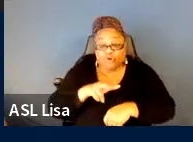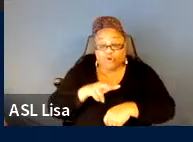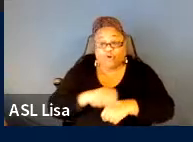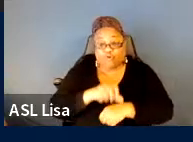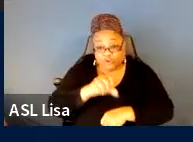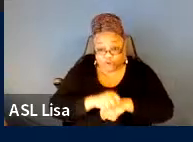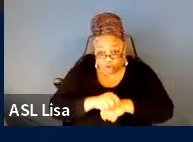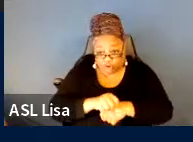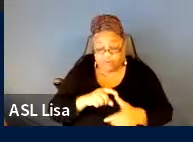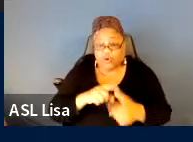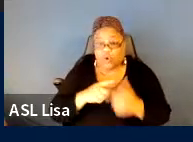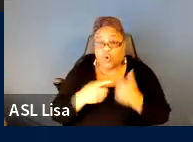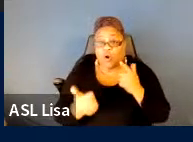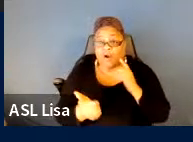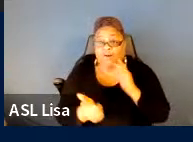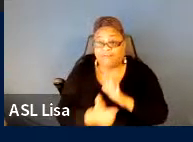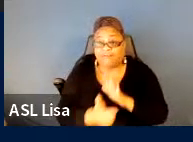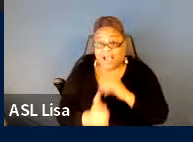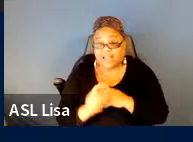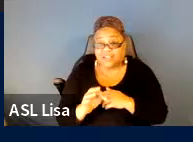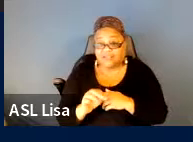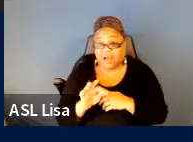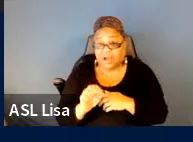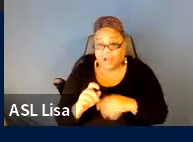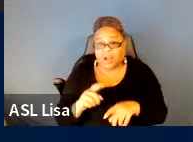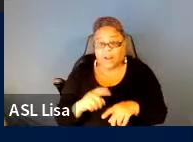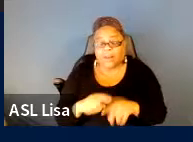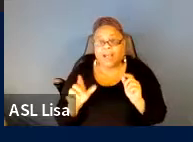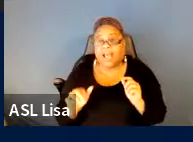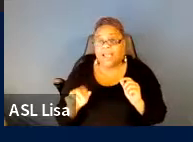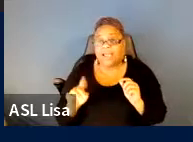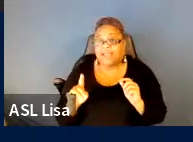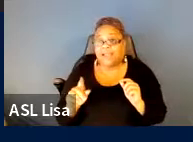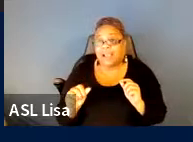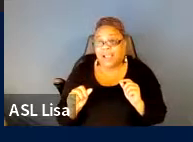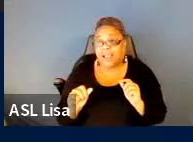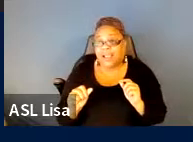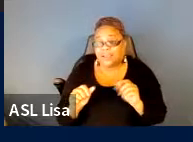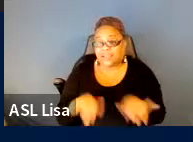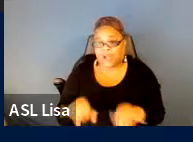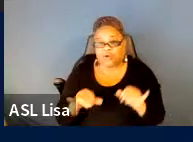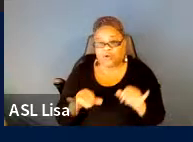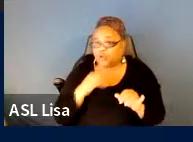fines, but the ADA standards do not require such characteristics.